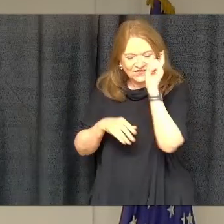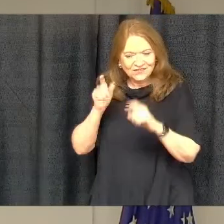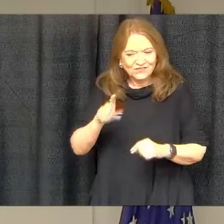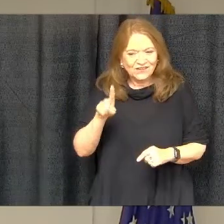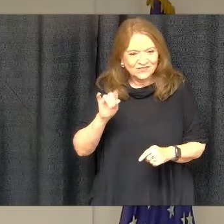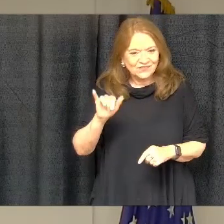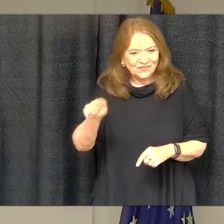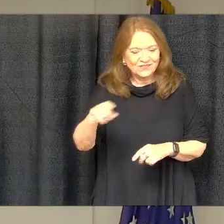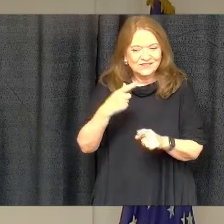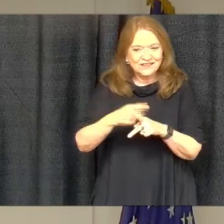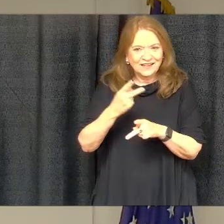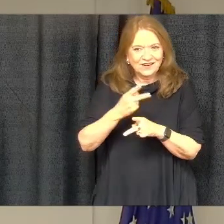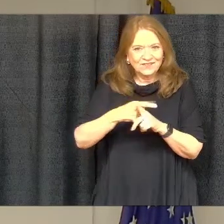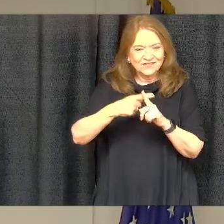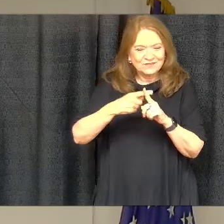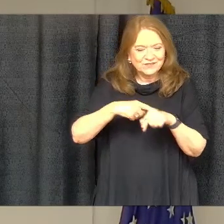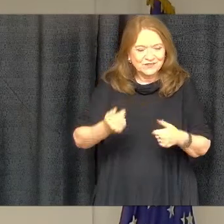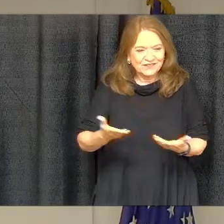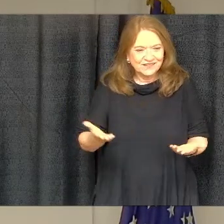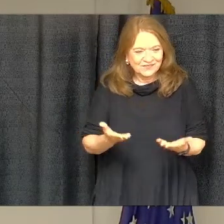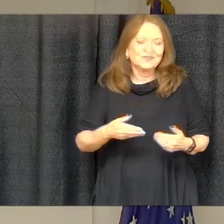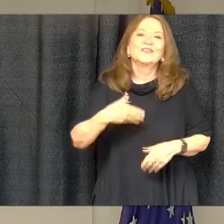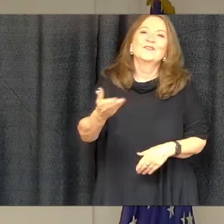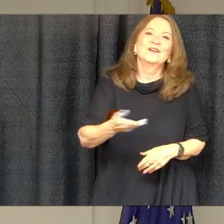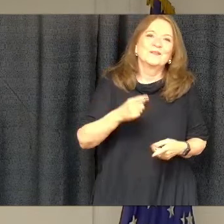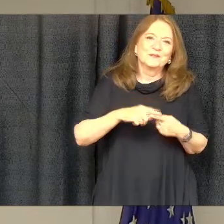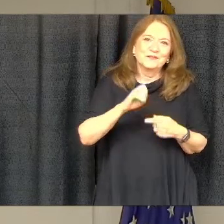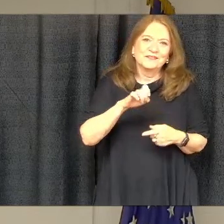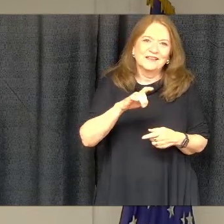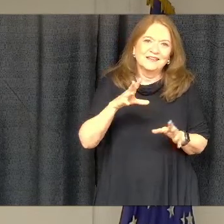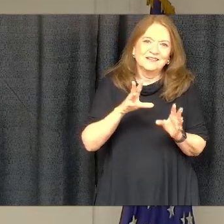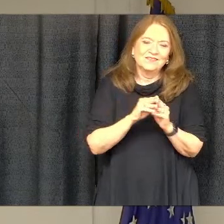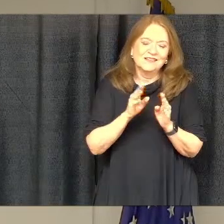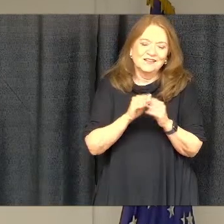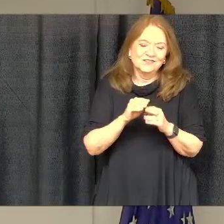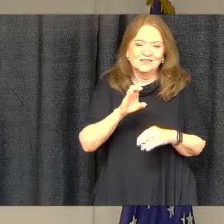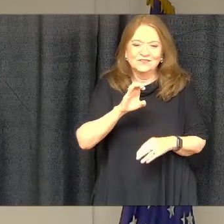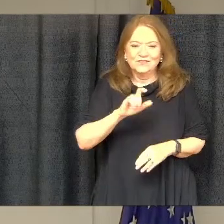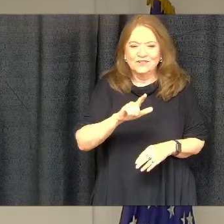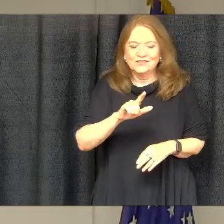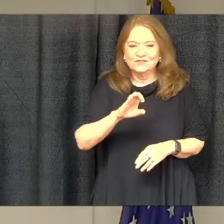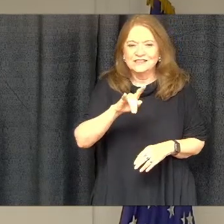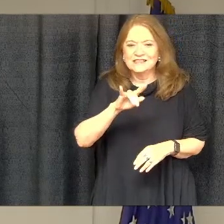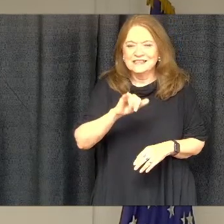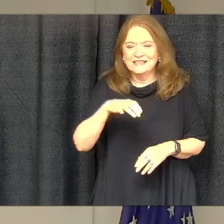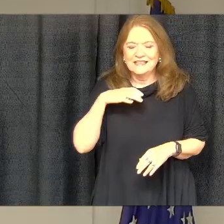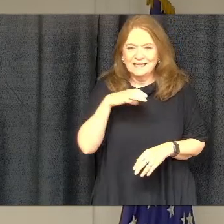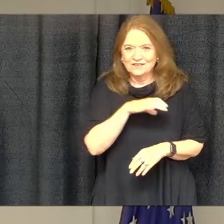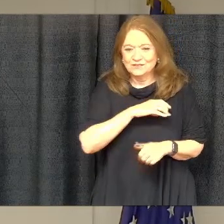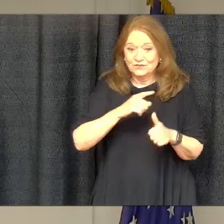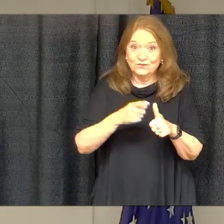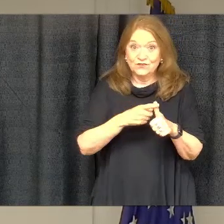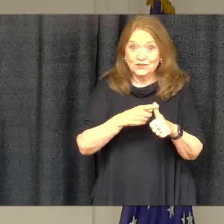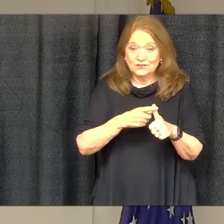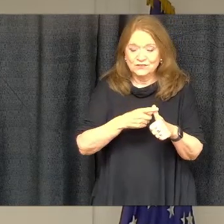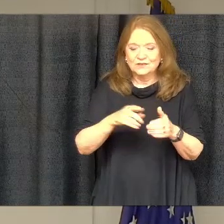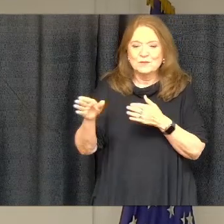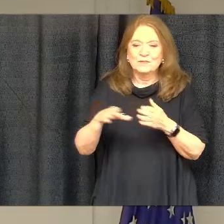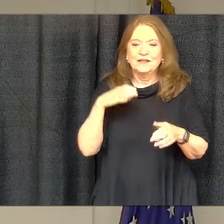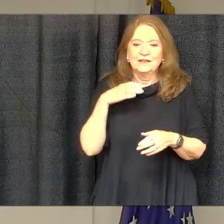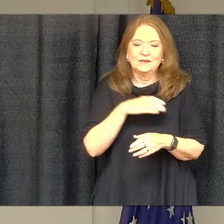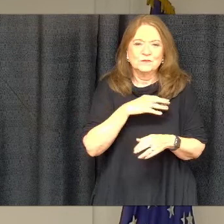Welcome to the September 28, 2023 executive session of the Clarksville City Council. First item on our agenda is Planning Commission